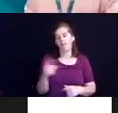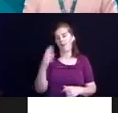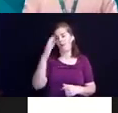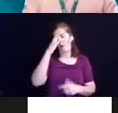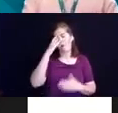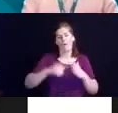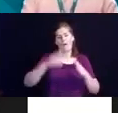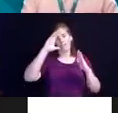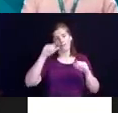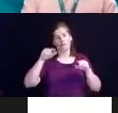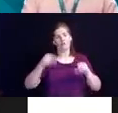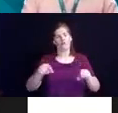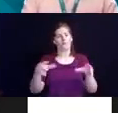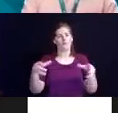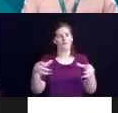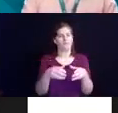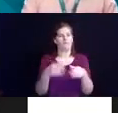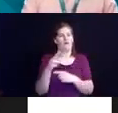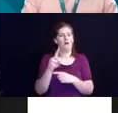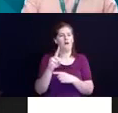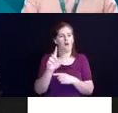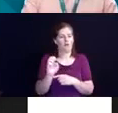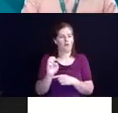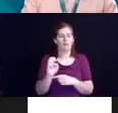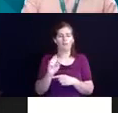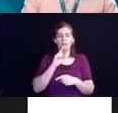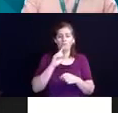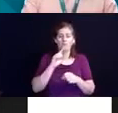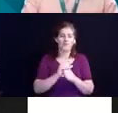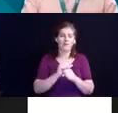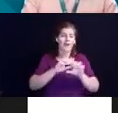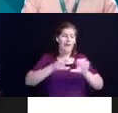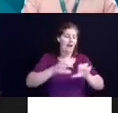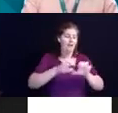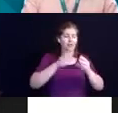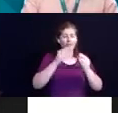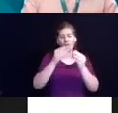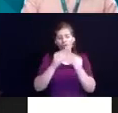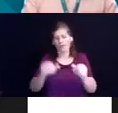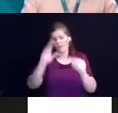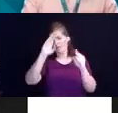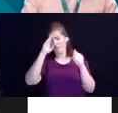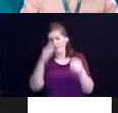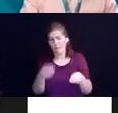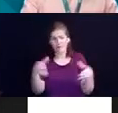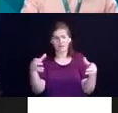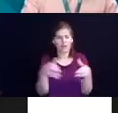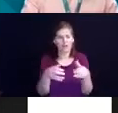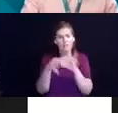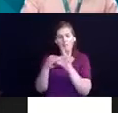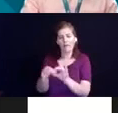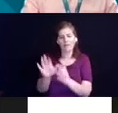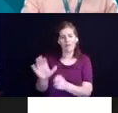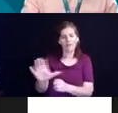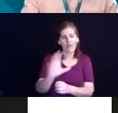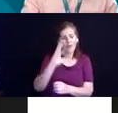during a huddle. And we want to have action and solution-focused huddles based on the experiences that people have with residents and